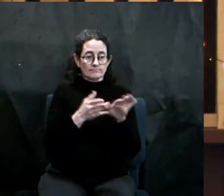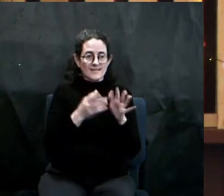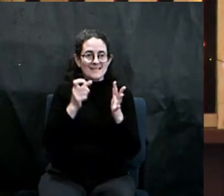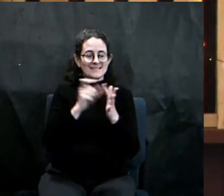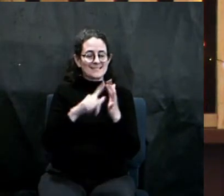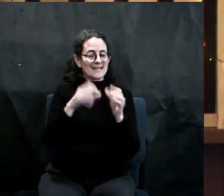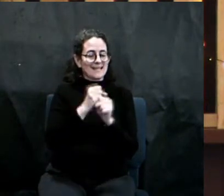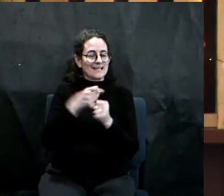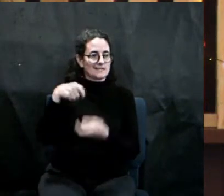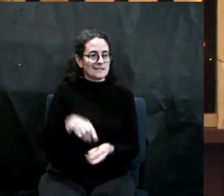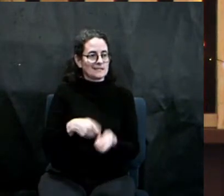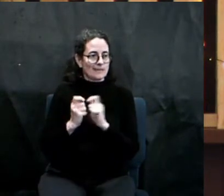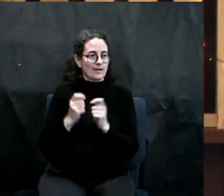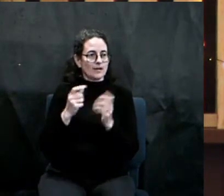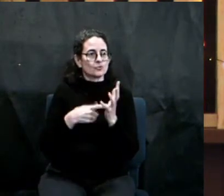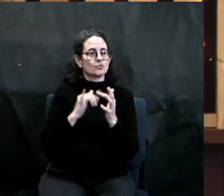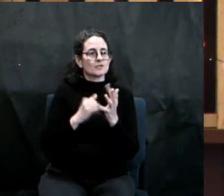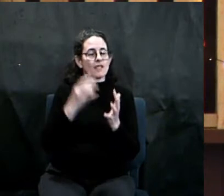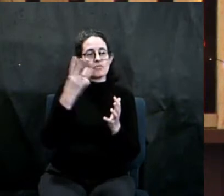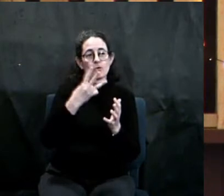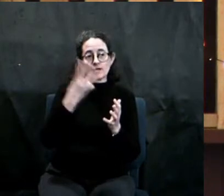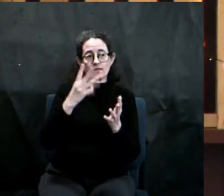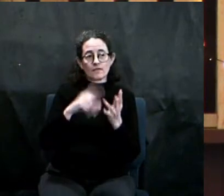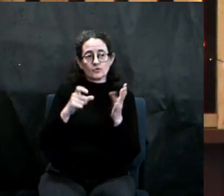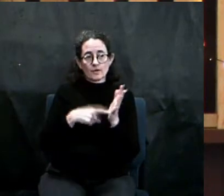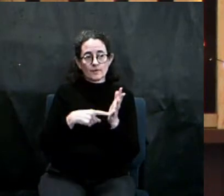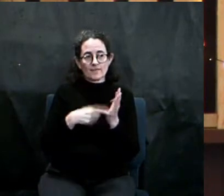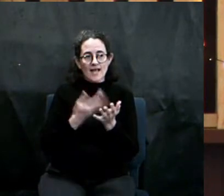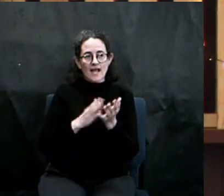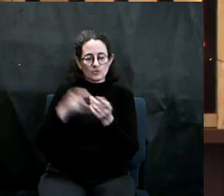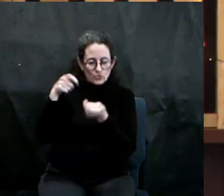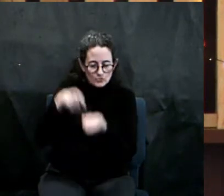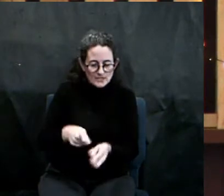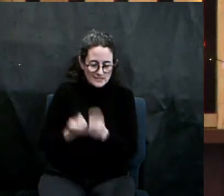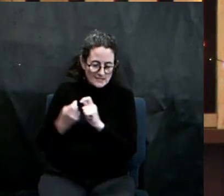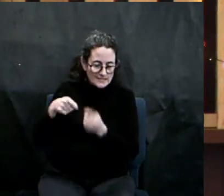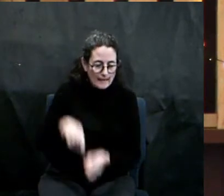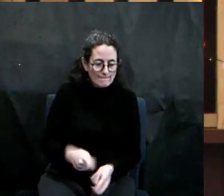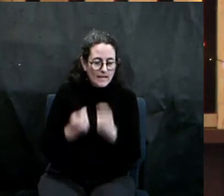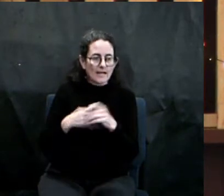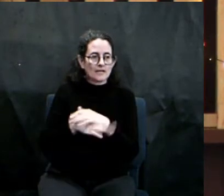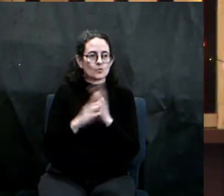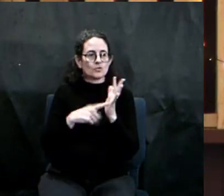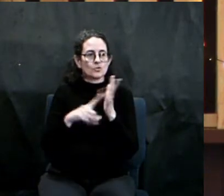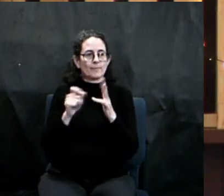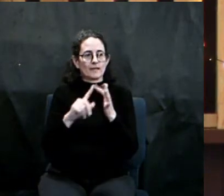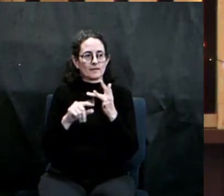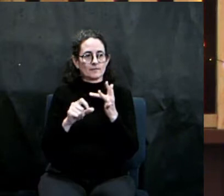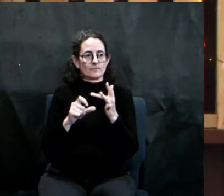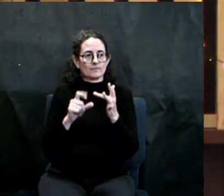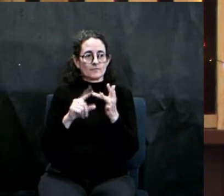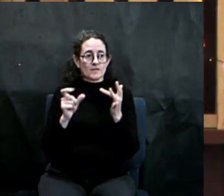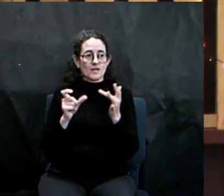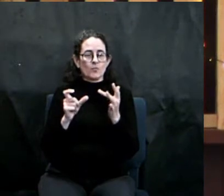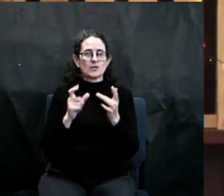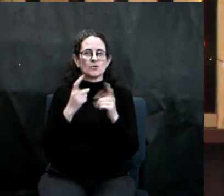Tuesday the 13th of October. This is a chance for us to go deeper into a topic, and it will set us up well for Term 4. We're looking at the topic of deep